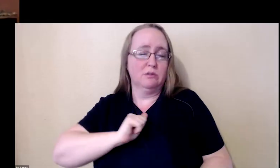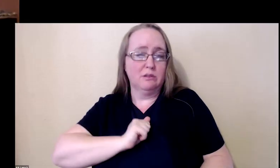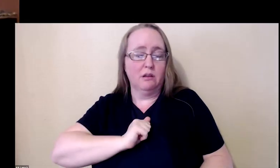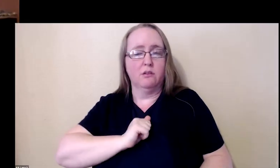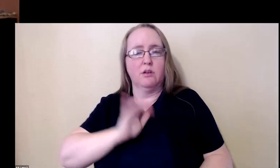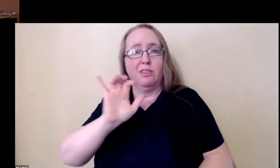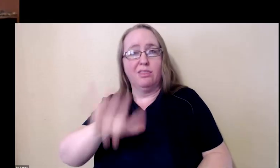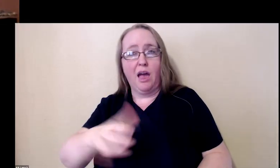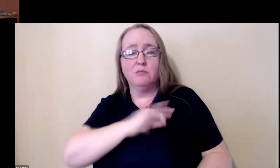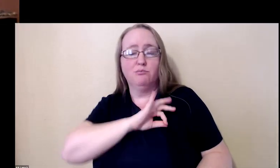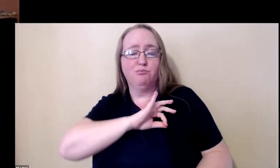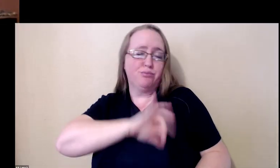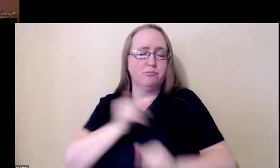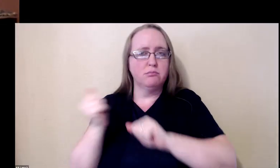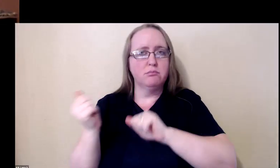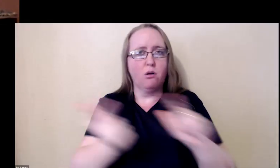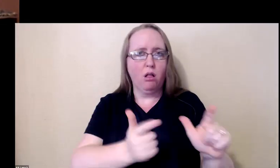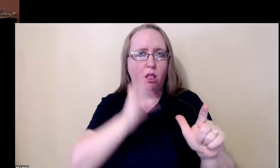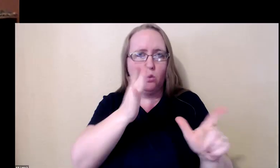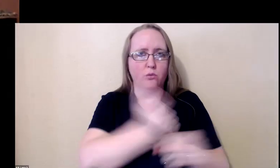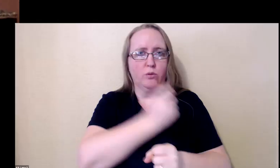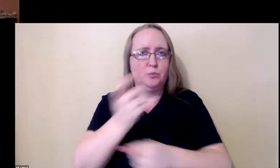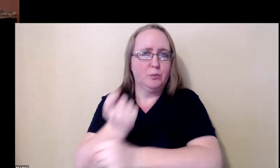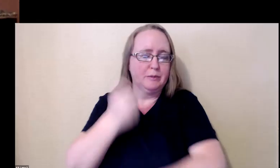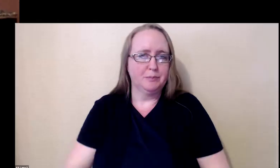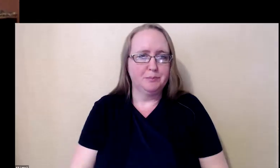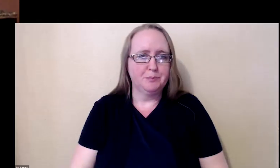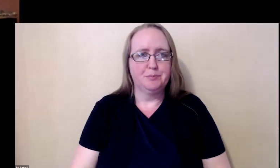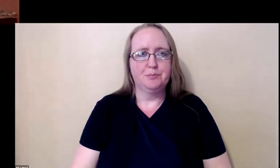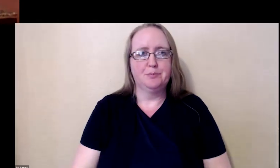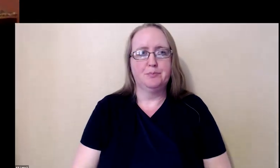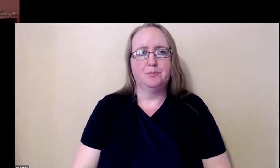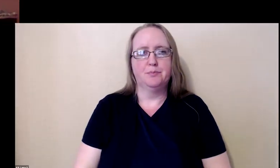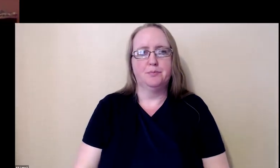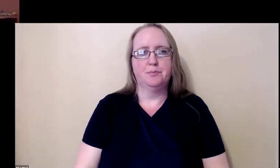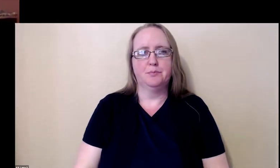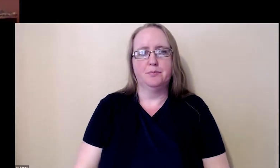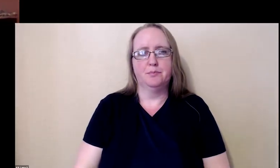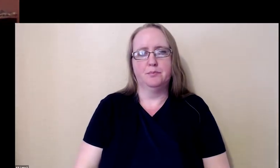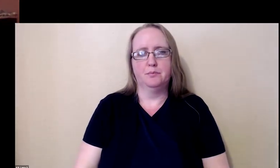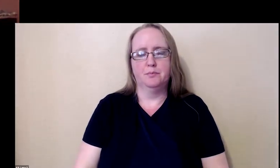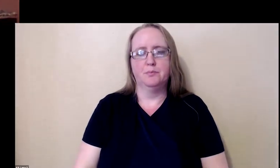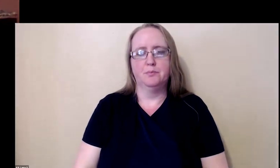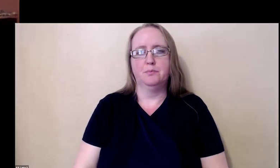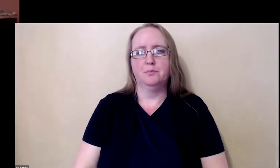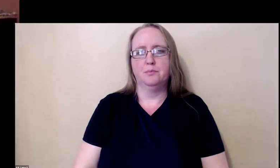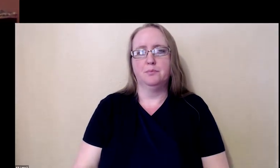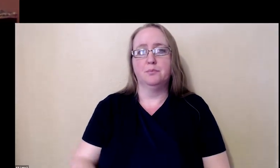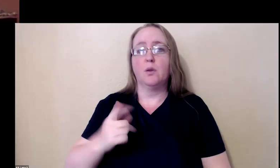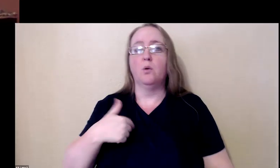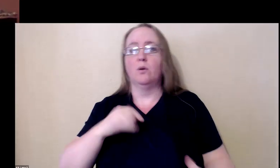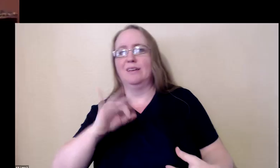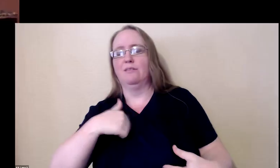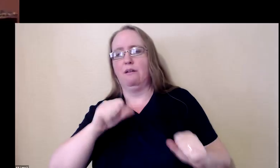very beneficial for everyone, a win-win. Thank you. Okay. If I may